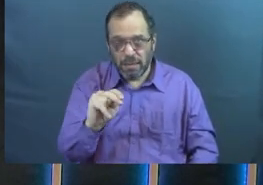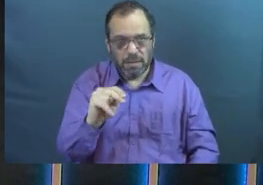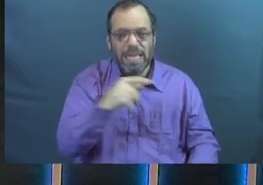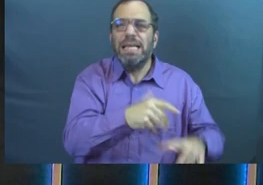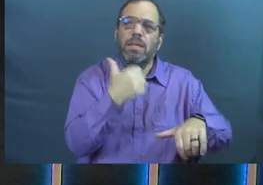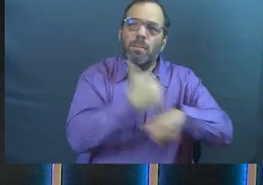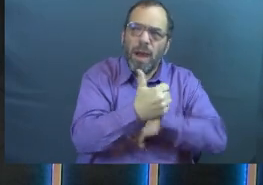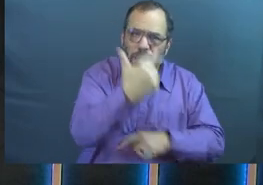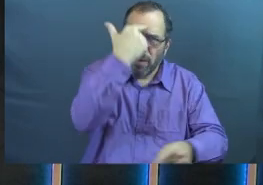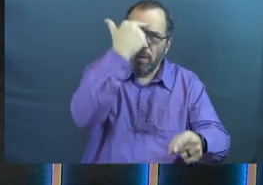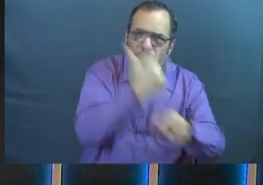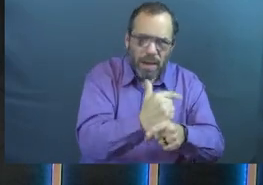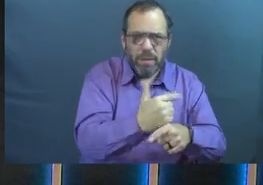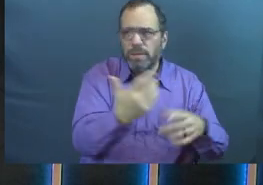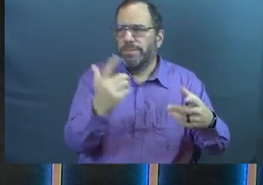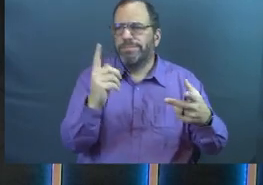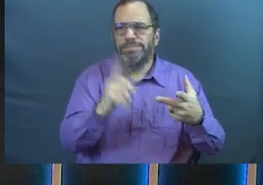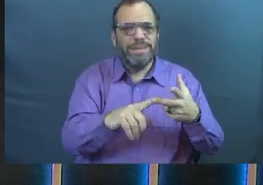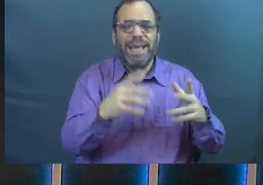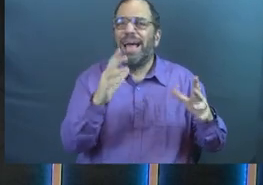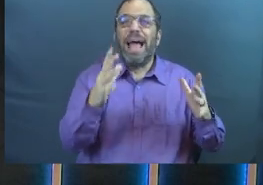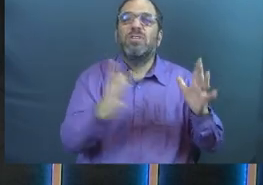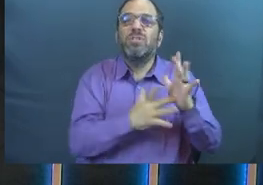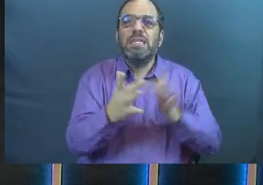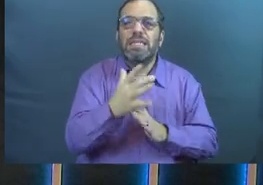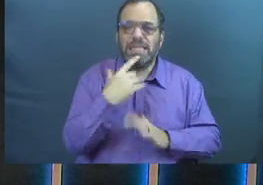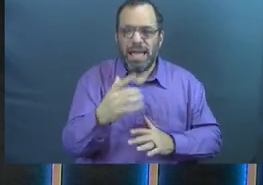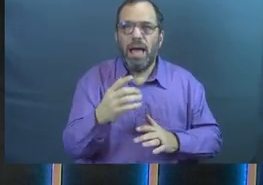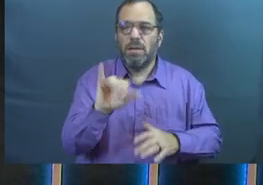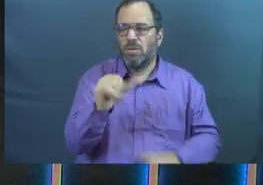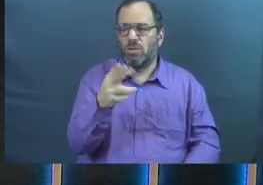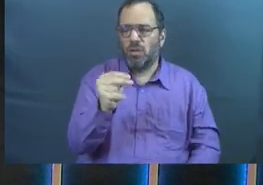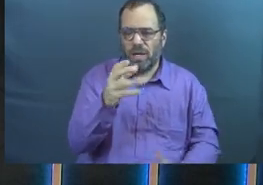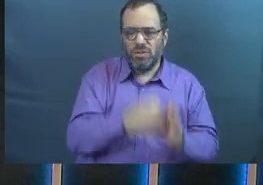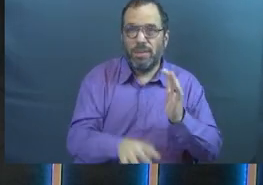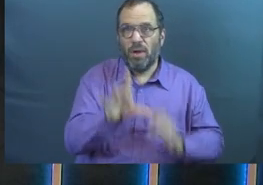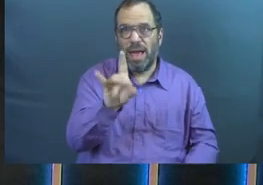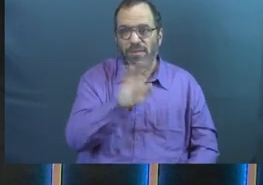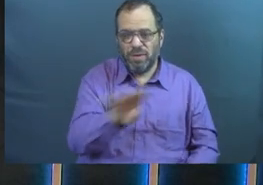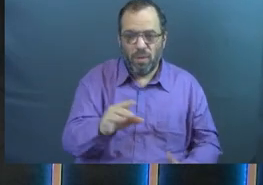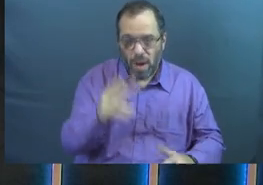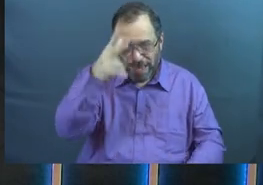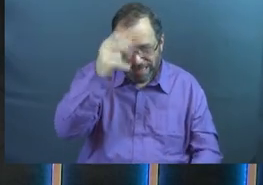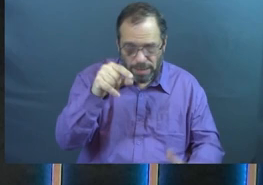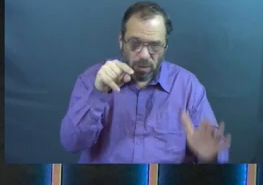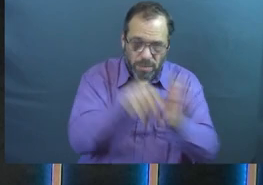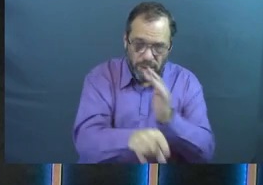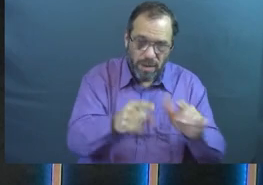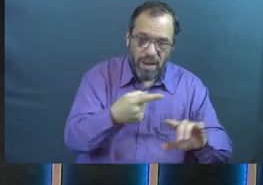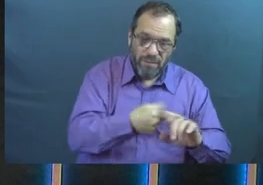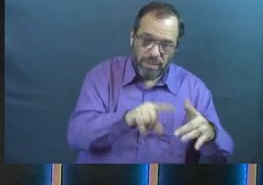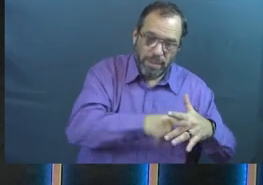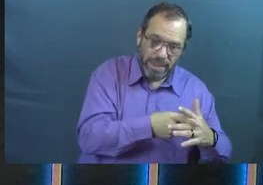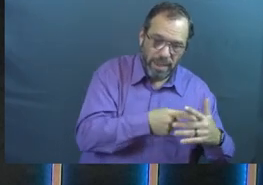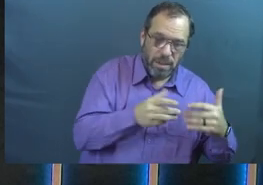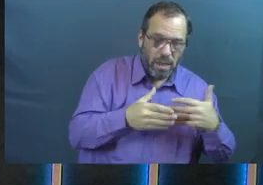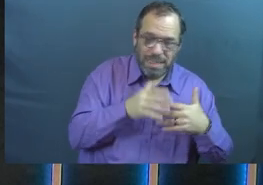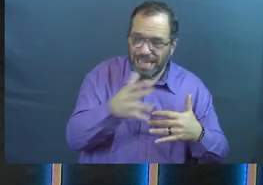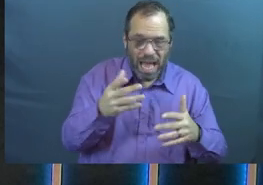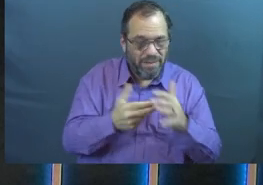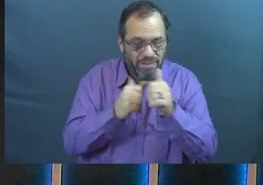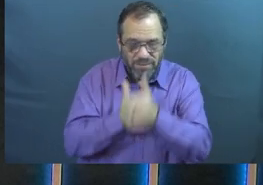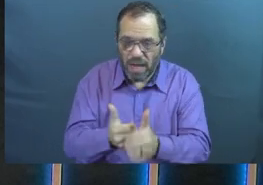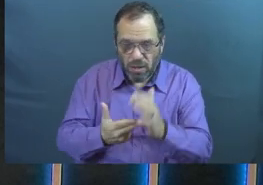the accuser of the brethren. And this is what Jesus says about him, John 8:44. Satan was a murderer from the beginning, not holding